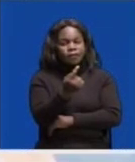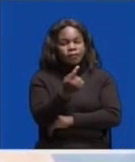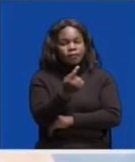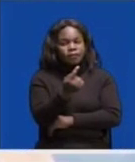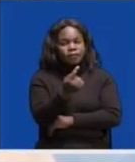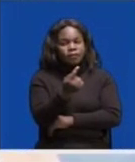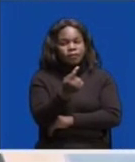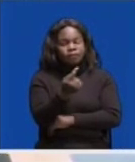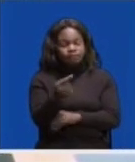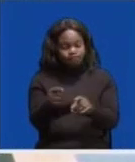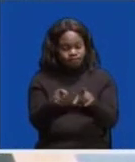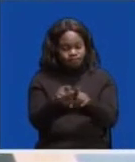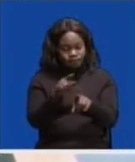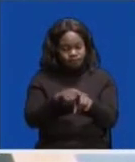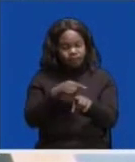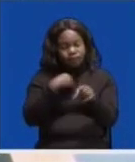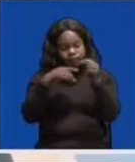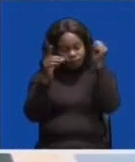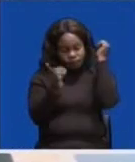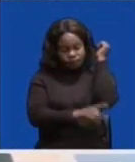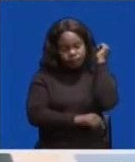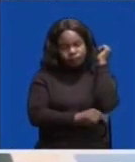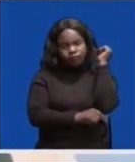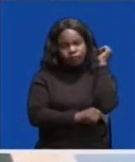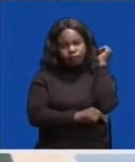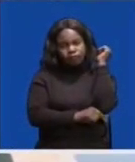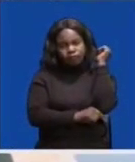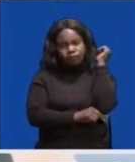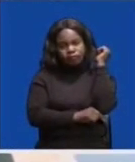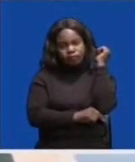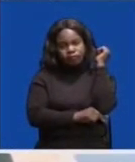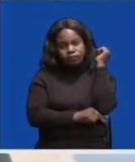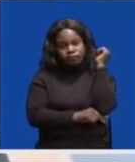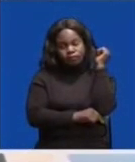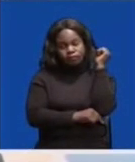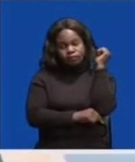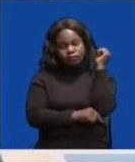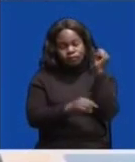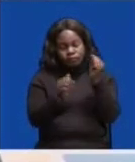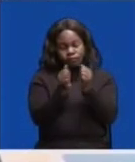has been charged, be arrested for an offense of